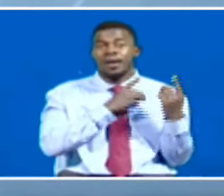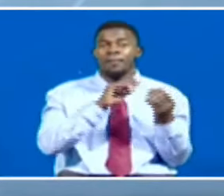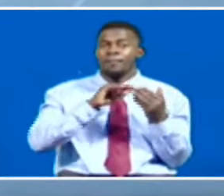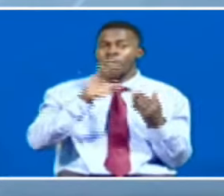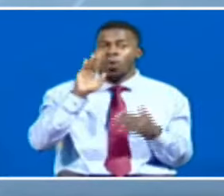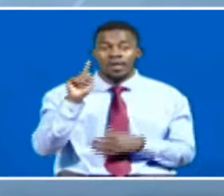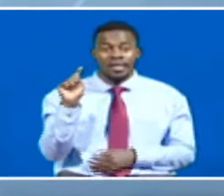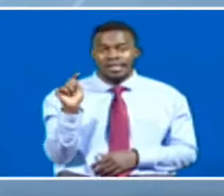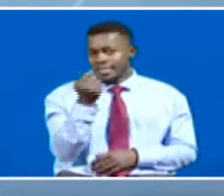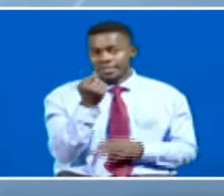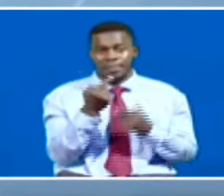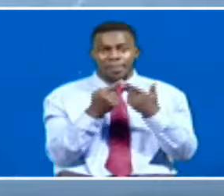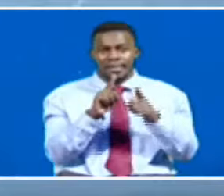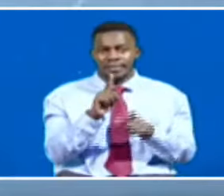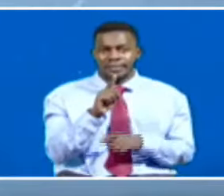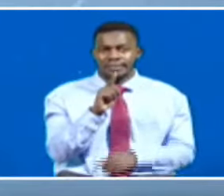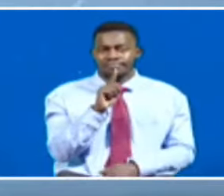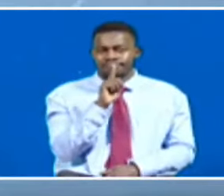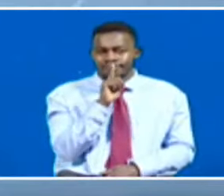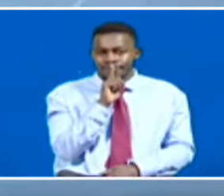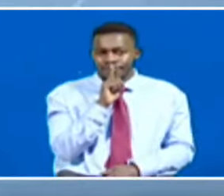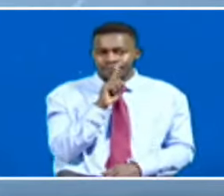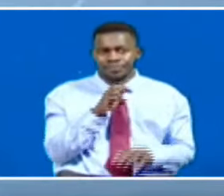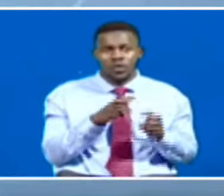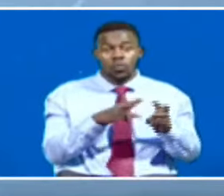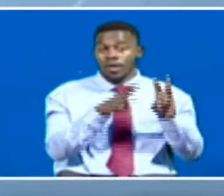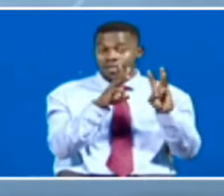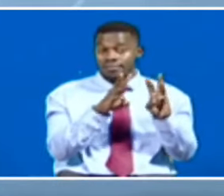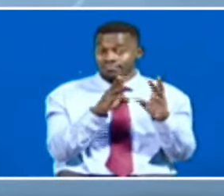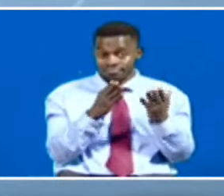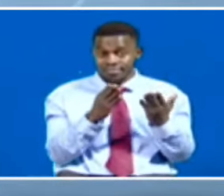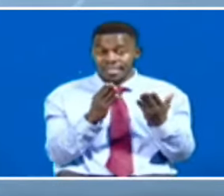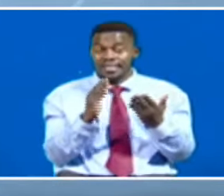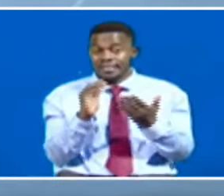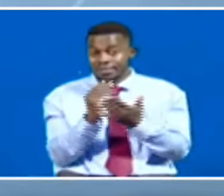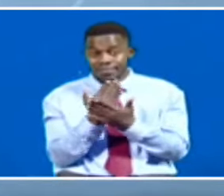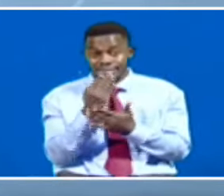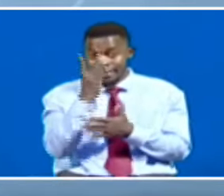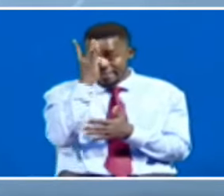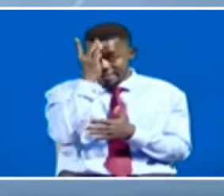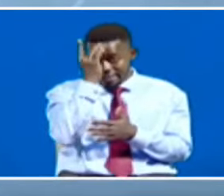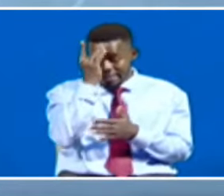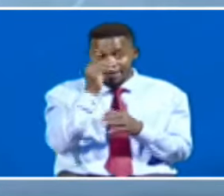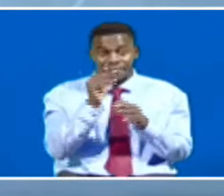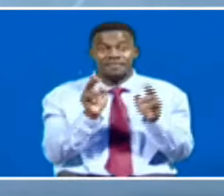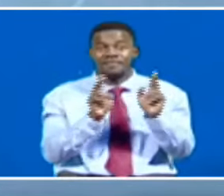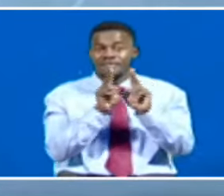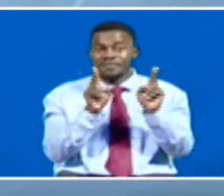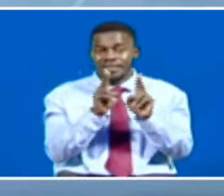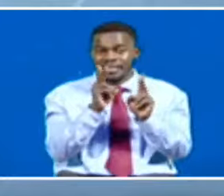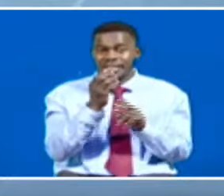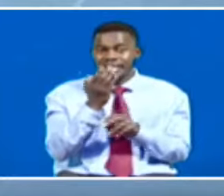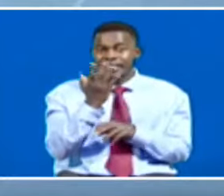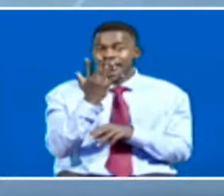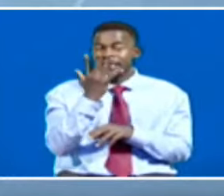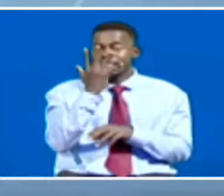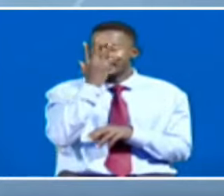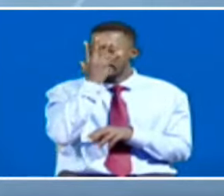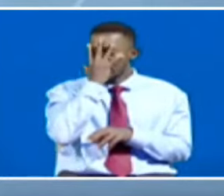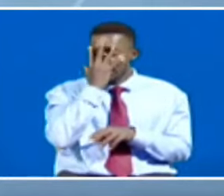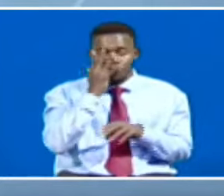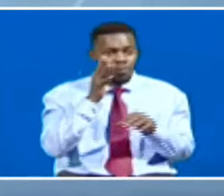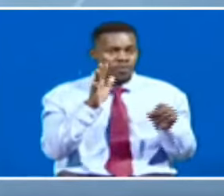silently. Some of these conditions are too embarrassing for patients to seek help. These diseases have affected six